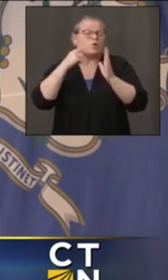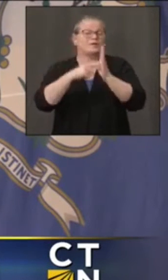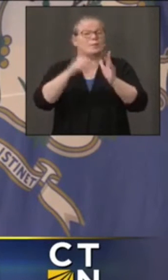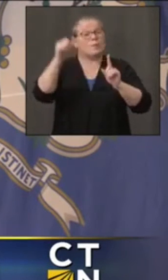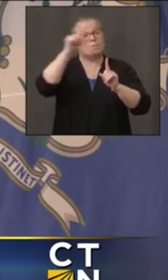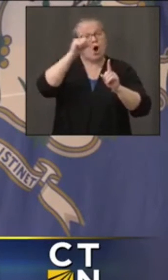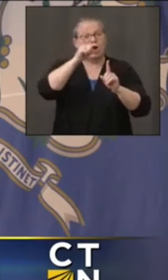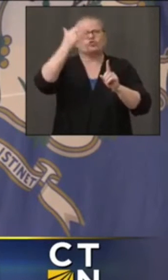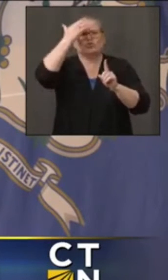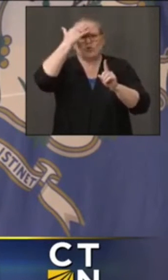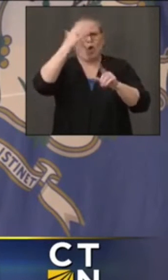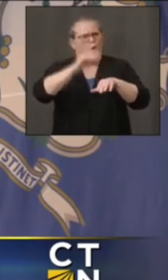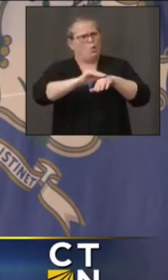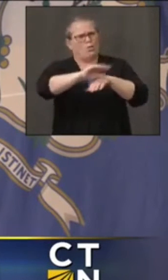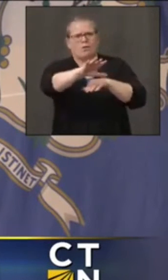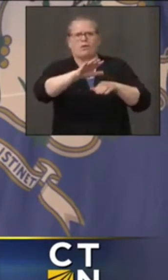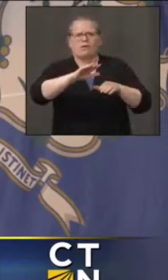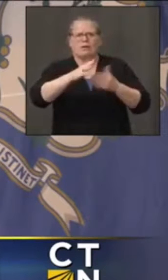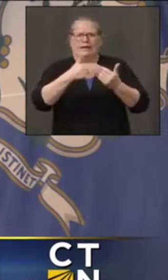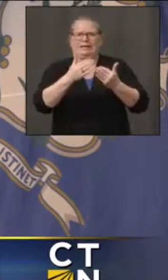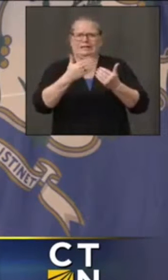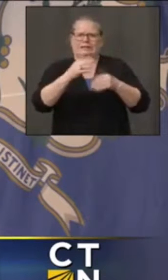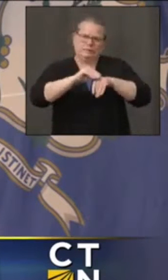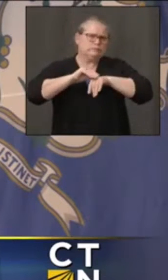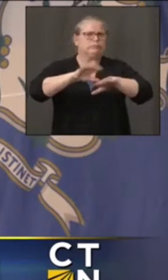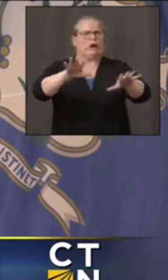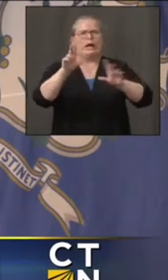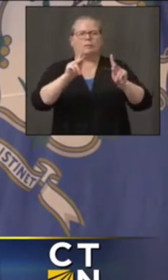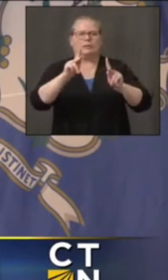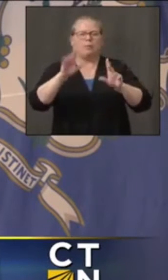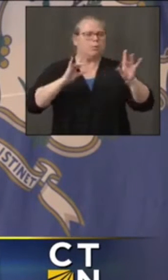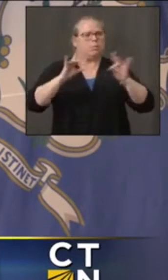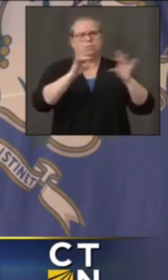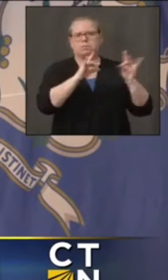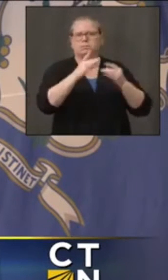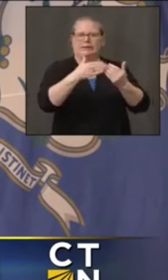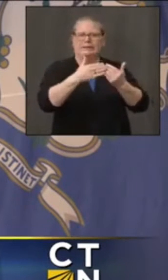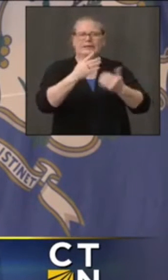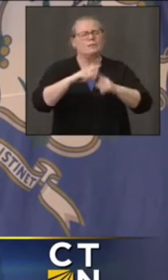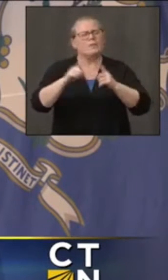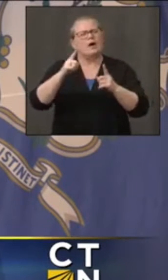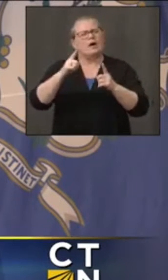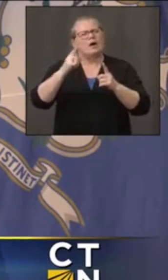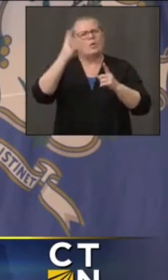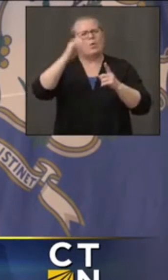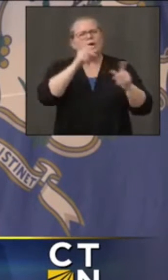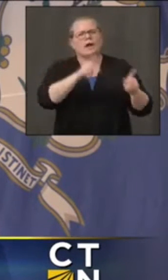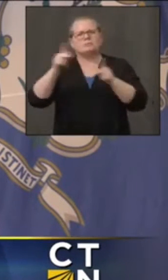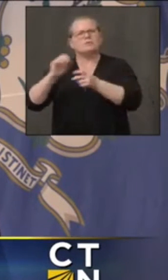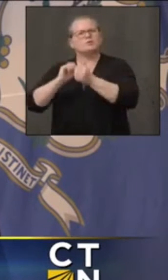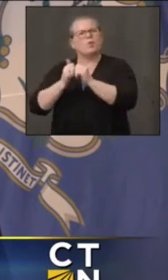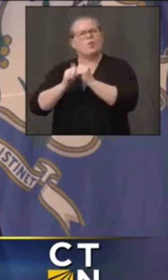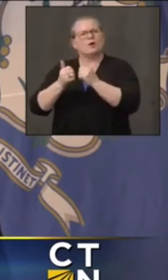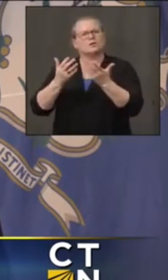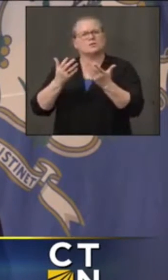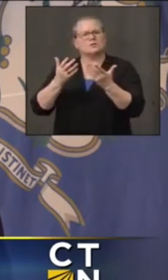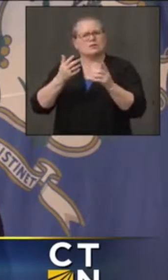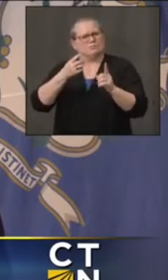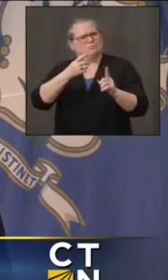risk there, so how come you've left it up to local leaders instead of just saying, let's eliminate this risk statewide? Again, I think